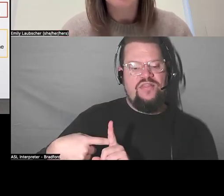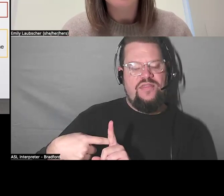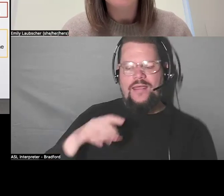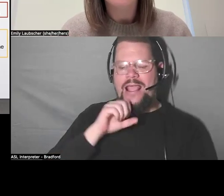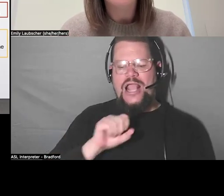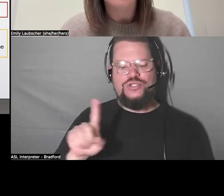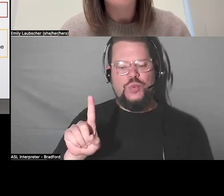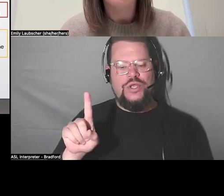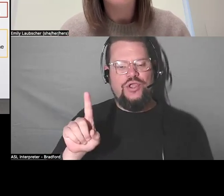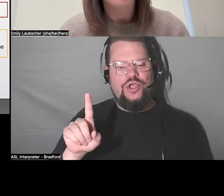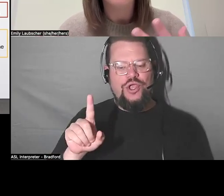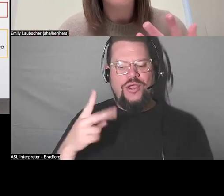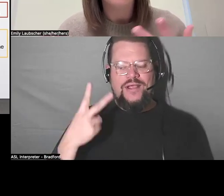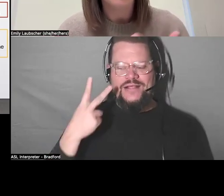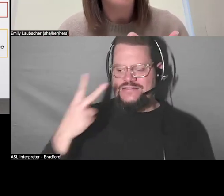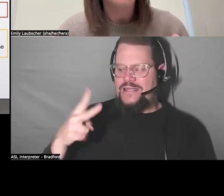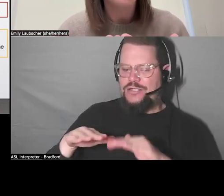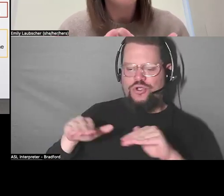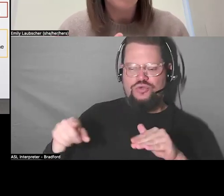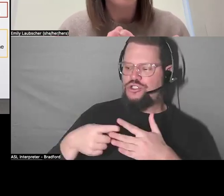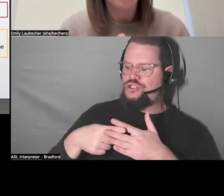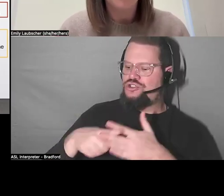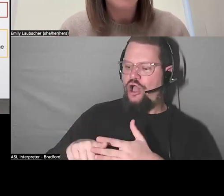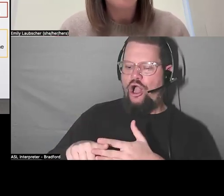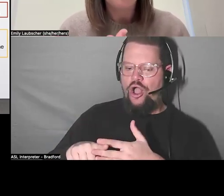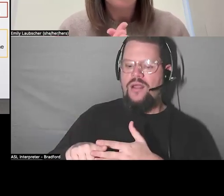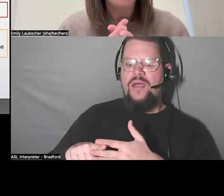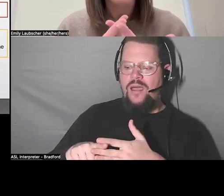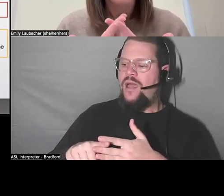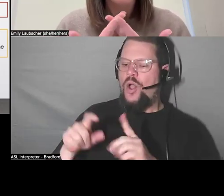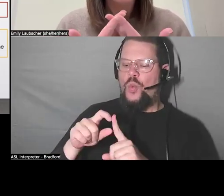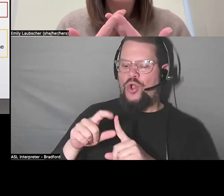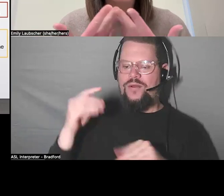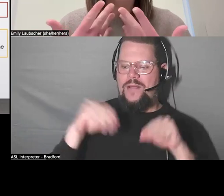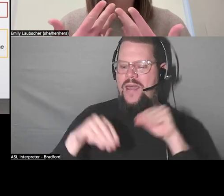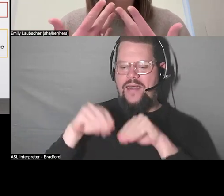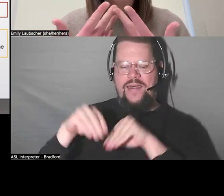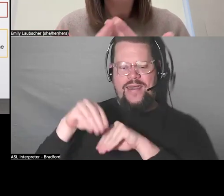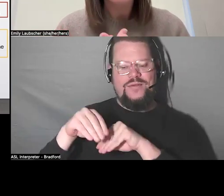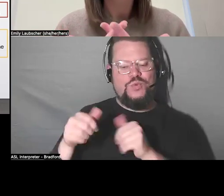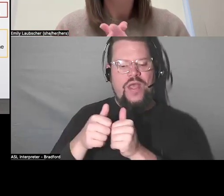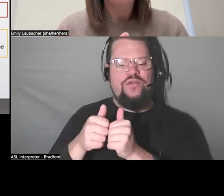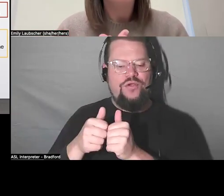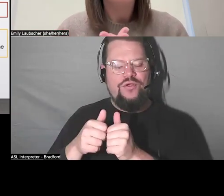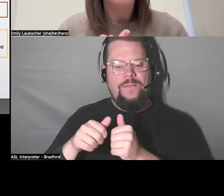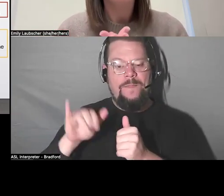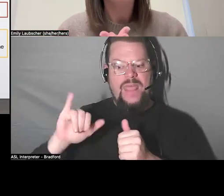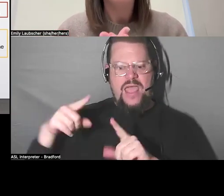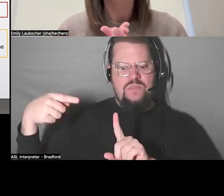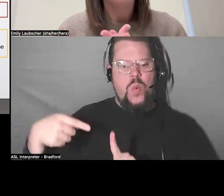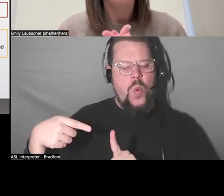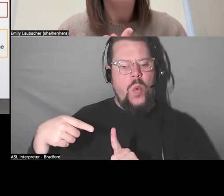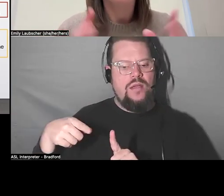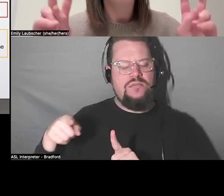which we would see children just starting to combine words. So At that point, they are